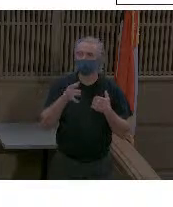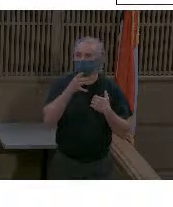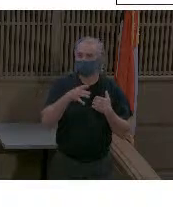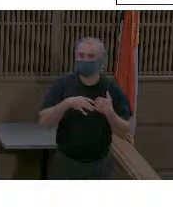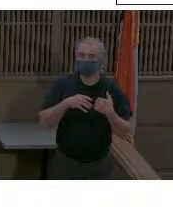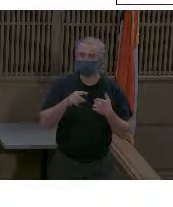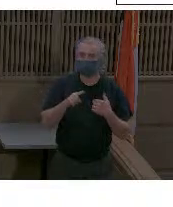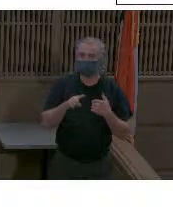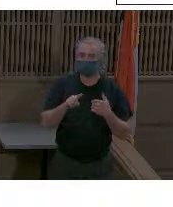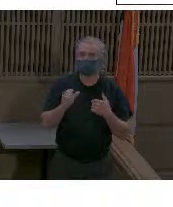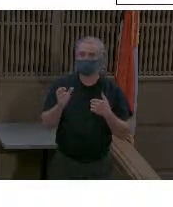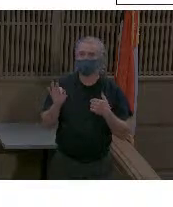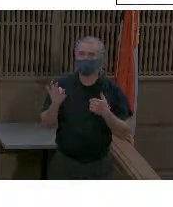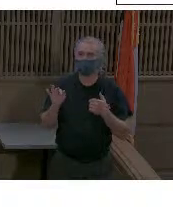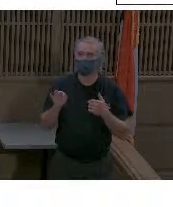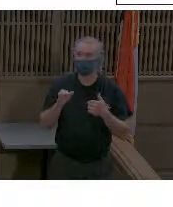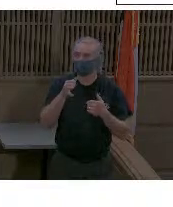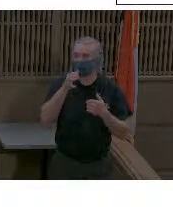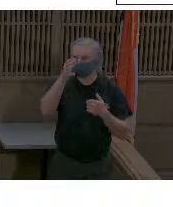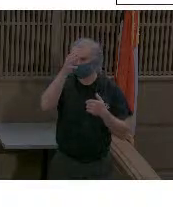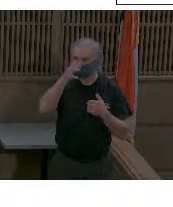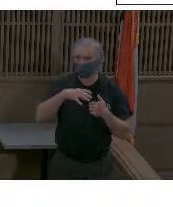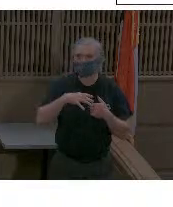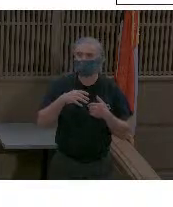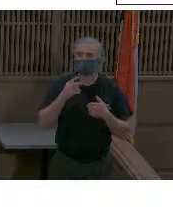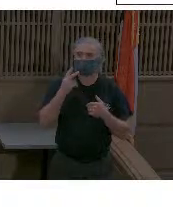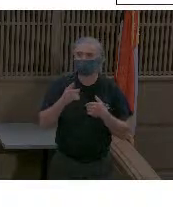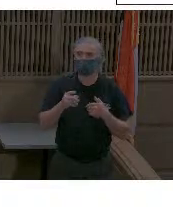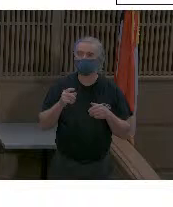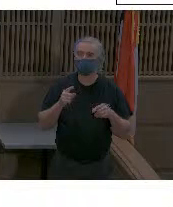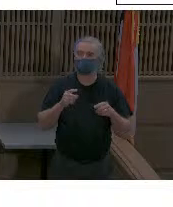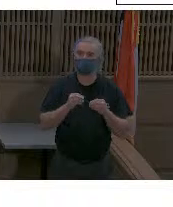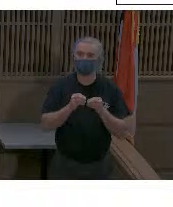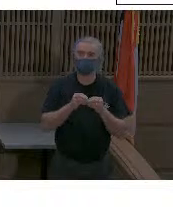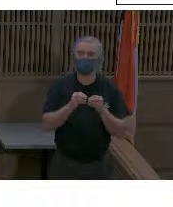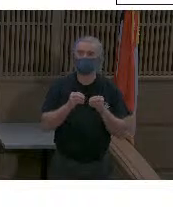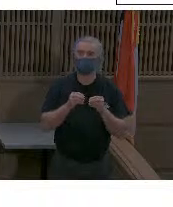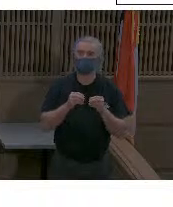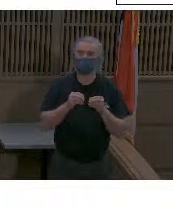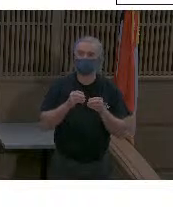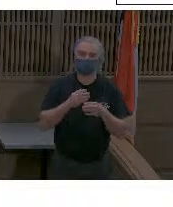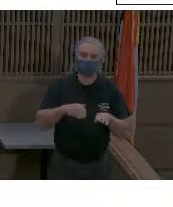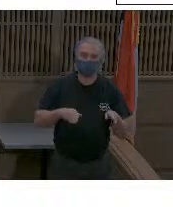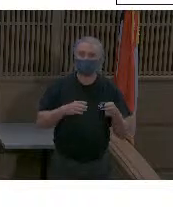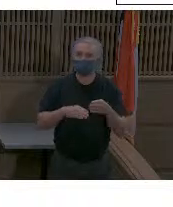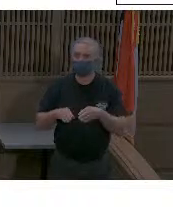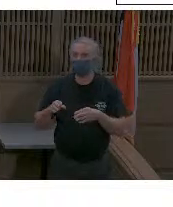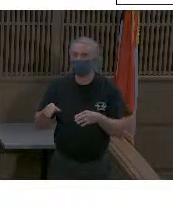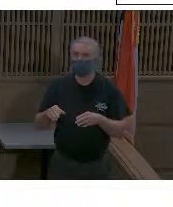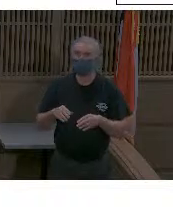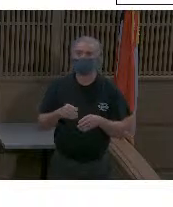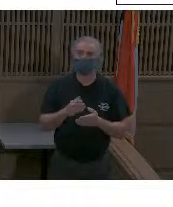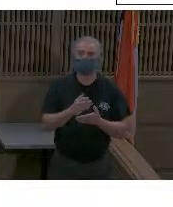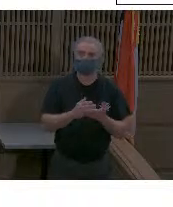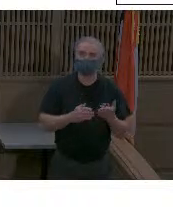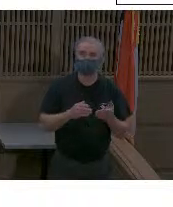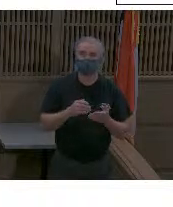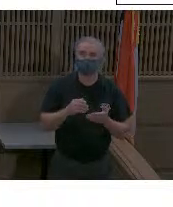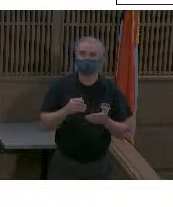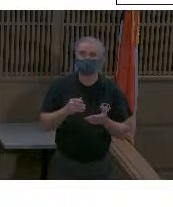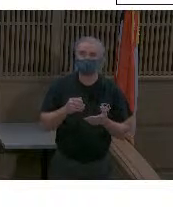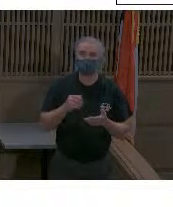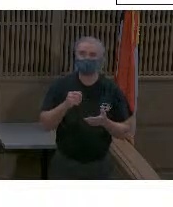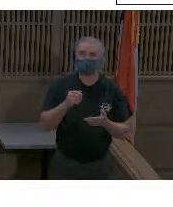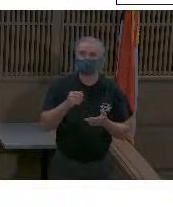males. Then you kind of see the breakdown of it. We have 2 Asian female, 1